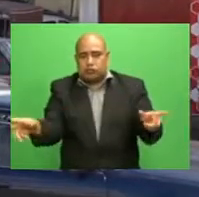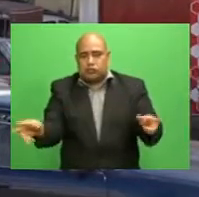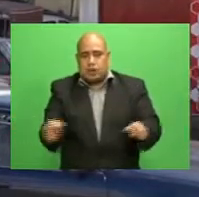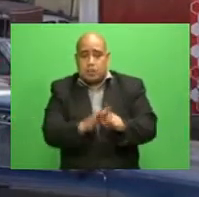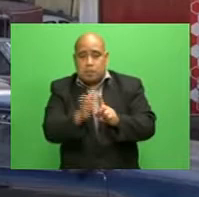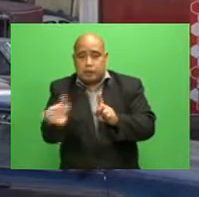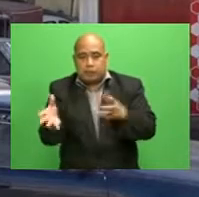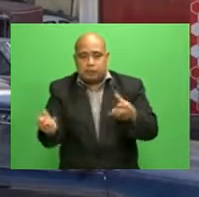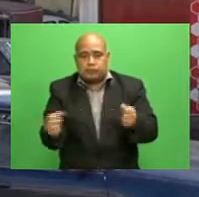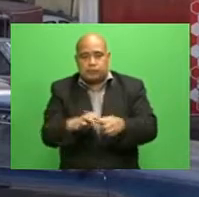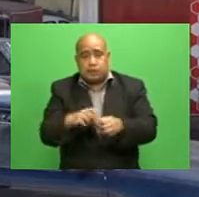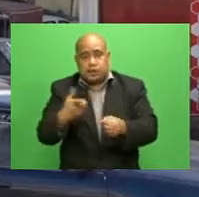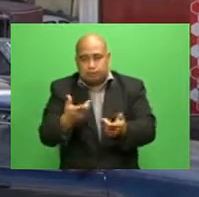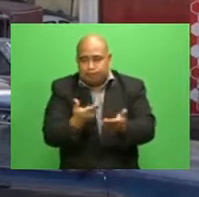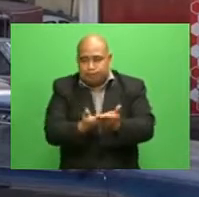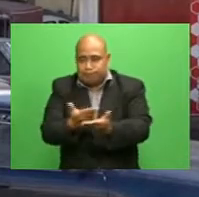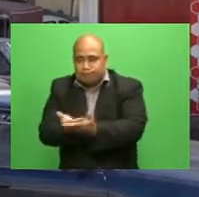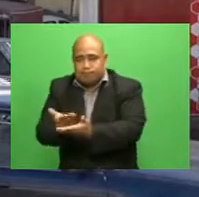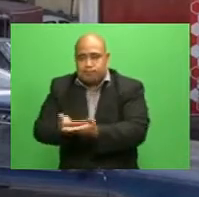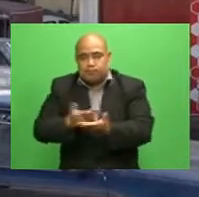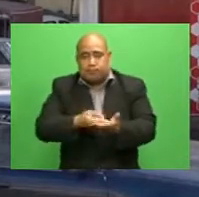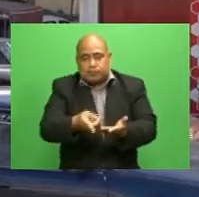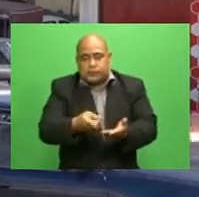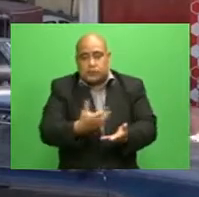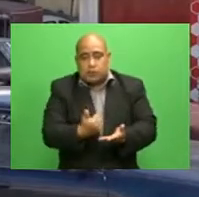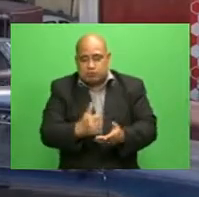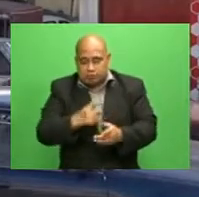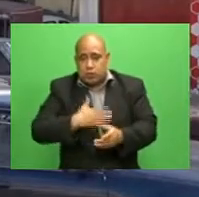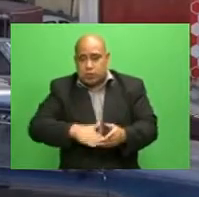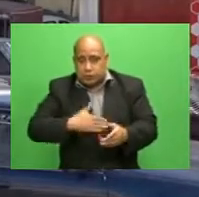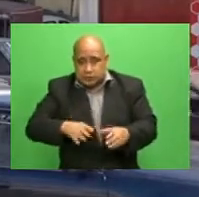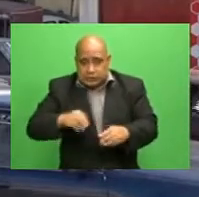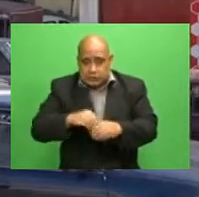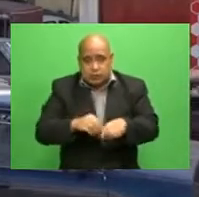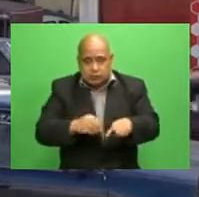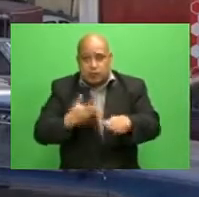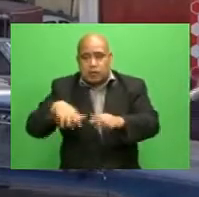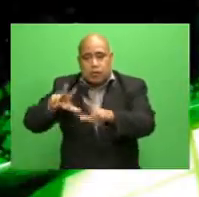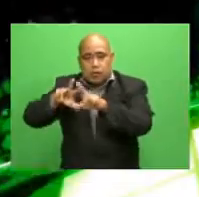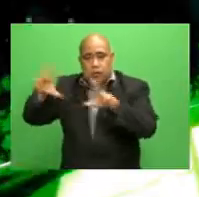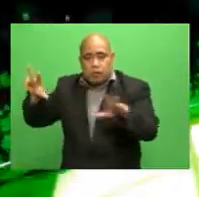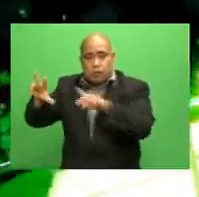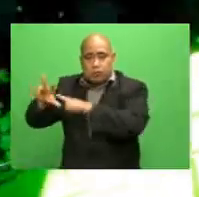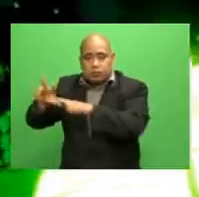Vanuatu, which has prompted us to basically open our shop over here.